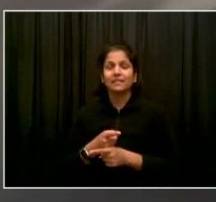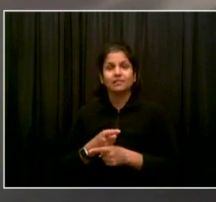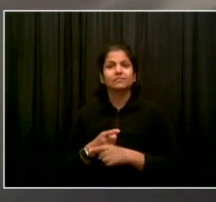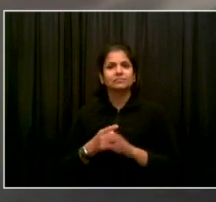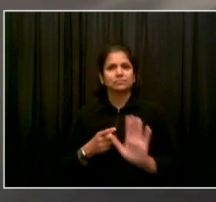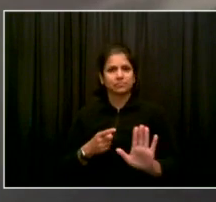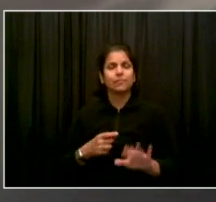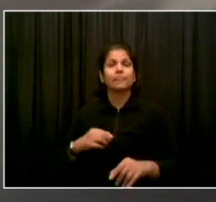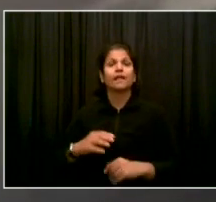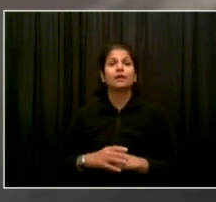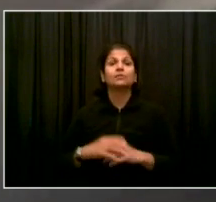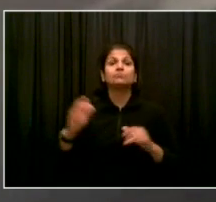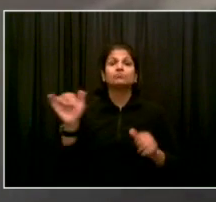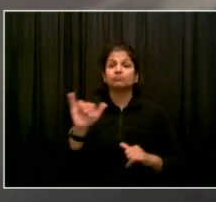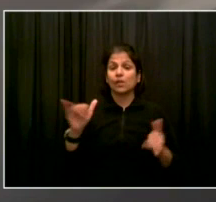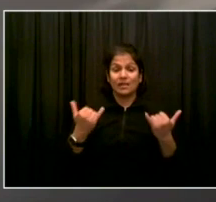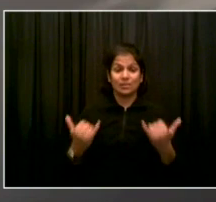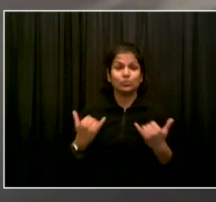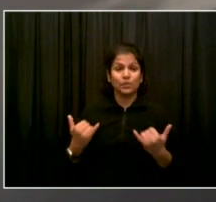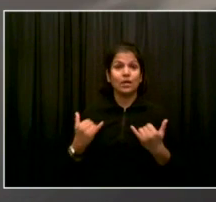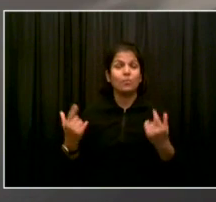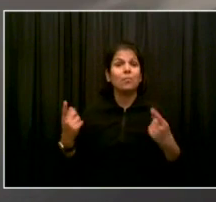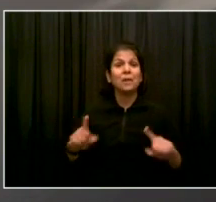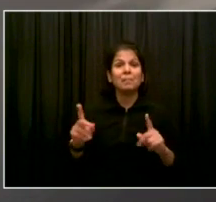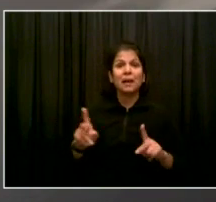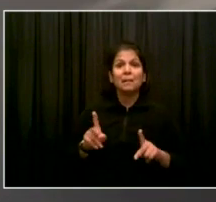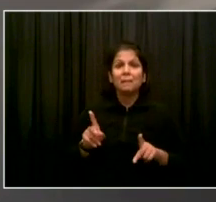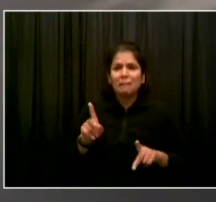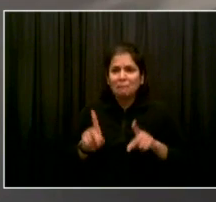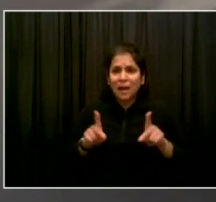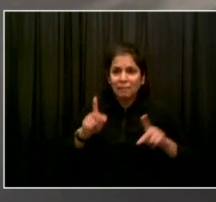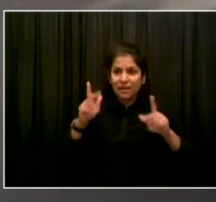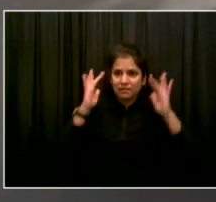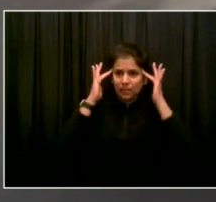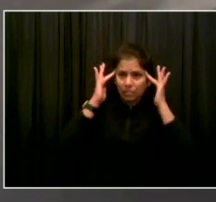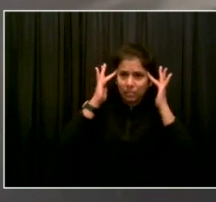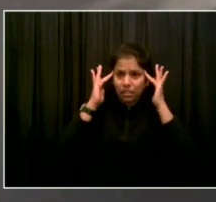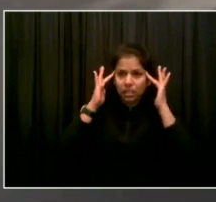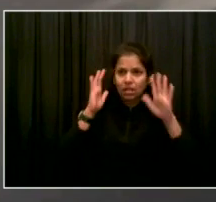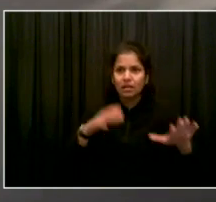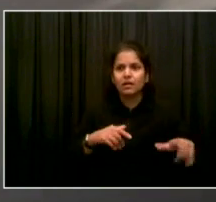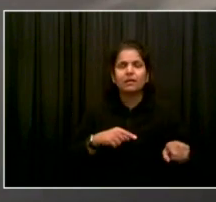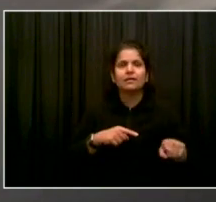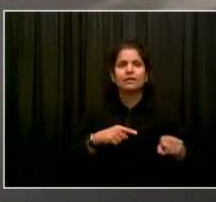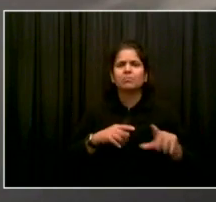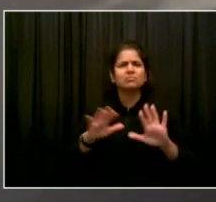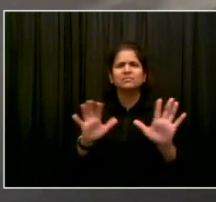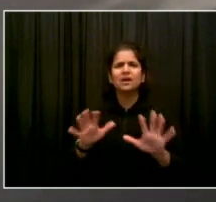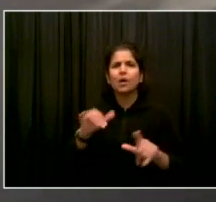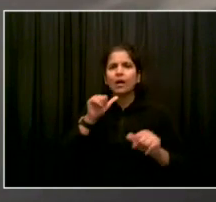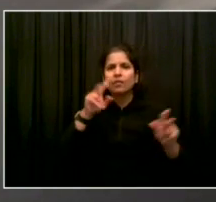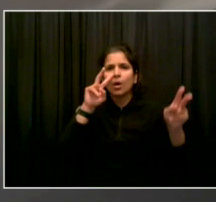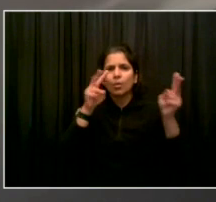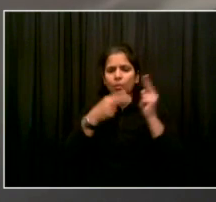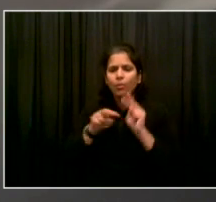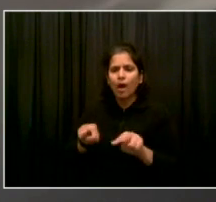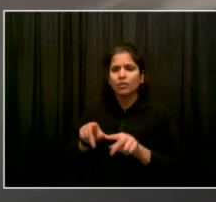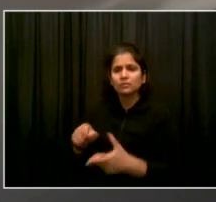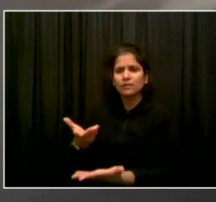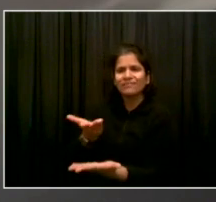data. What the data show are that cases are astronomically increasing, no